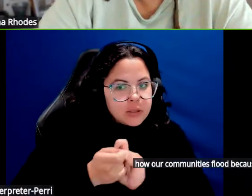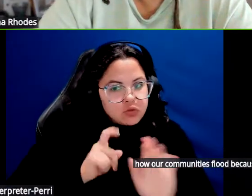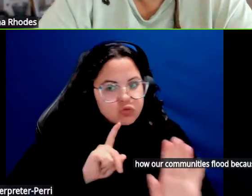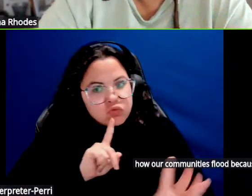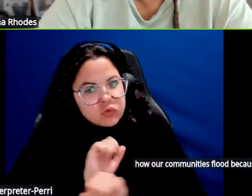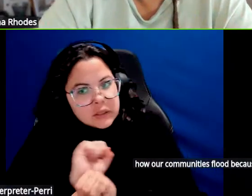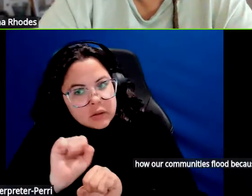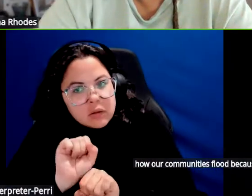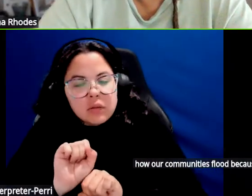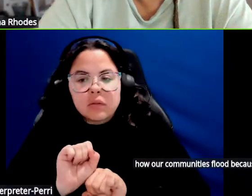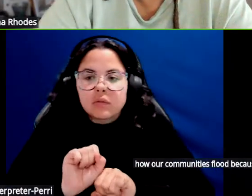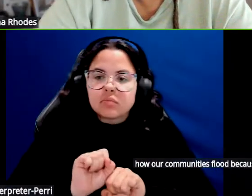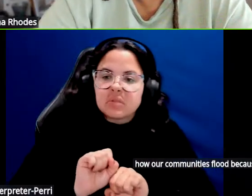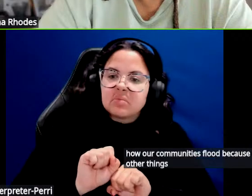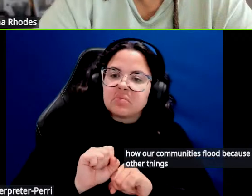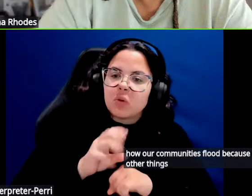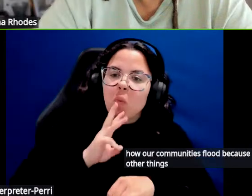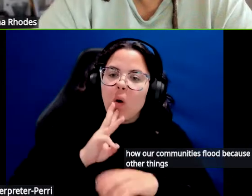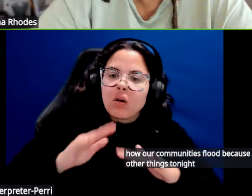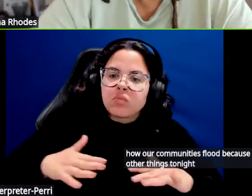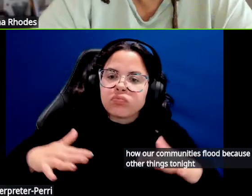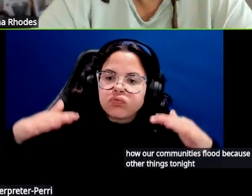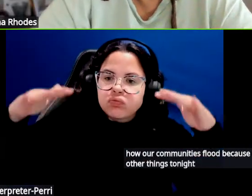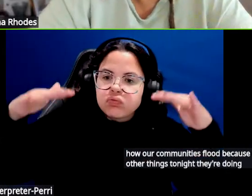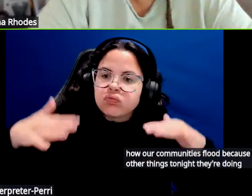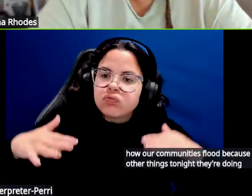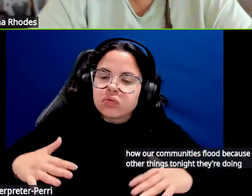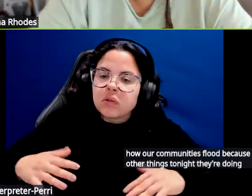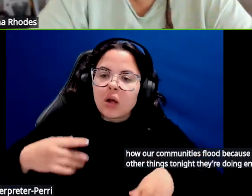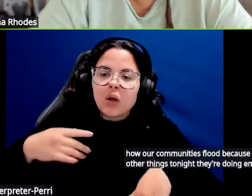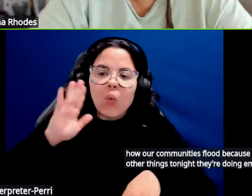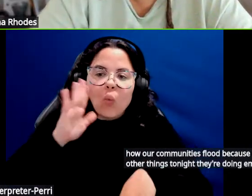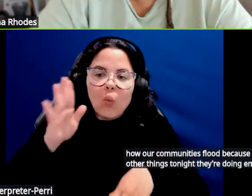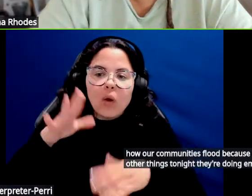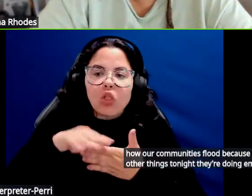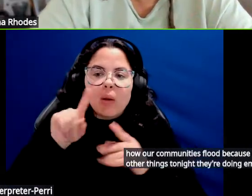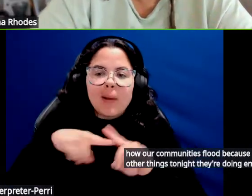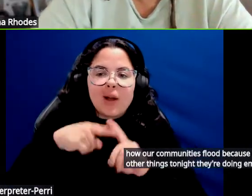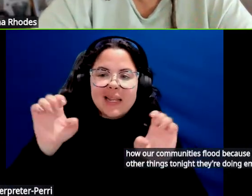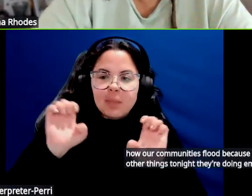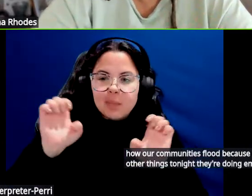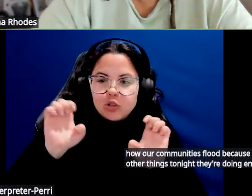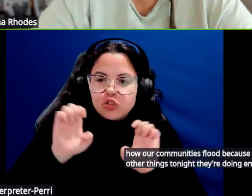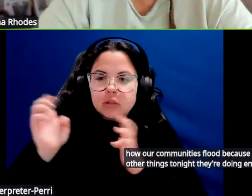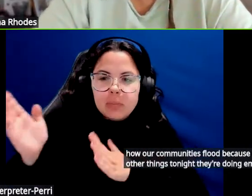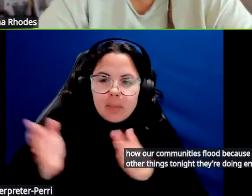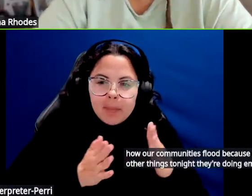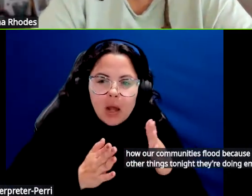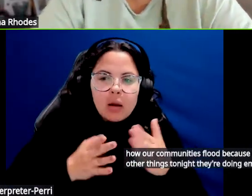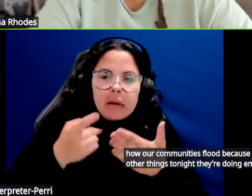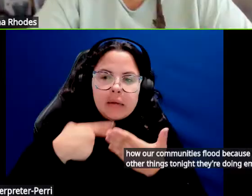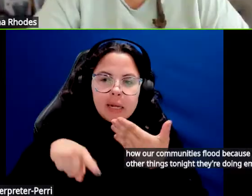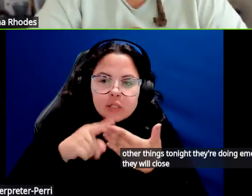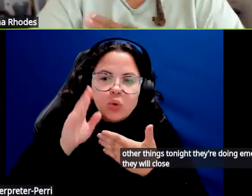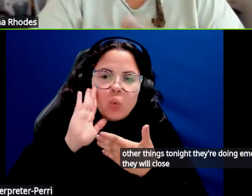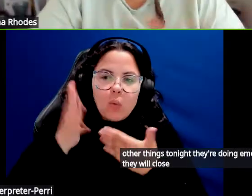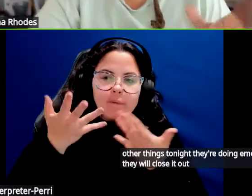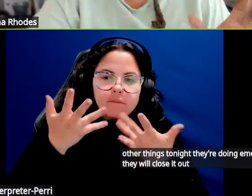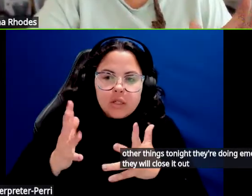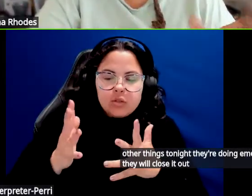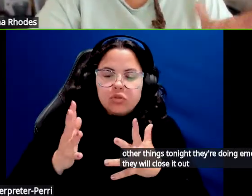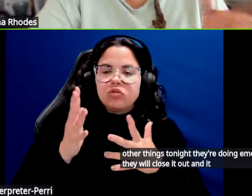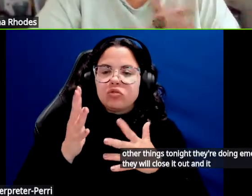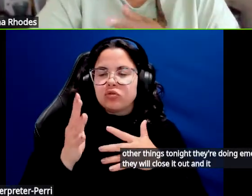and other things. Tonight they're doing emergency preparedness, and then next week they will close it out, and it'll